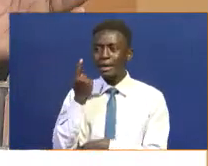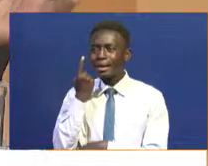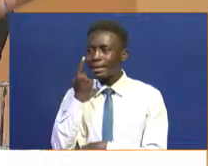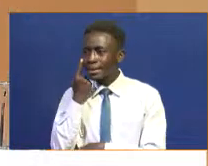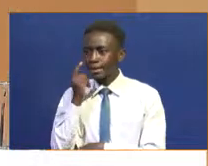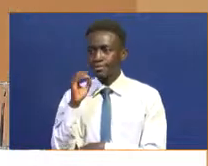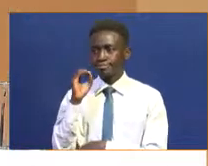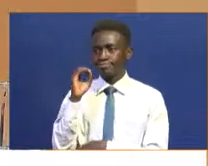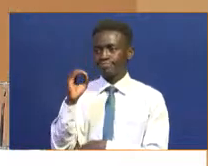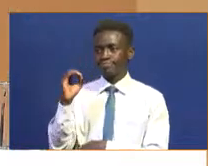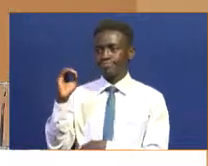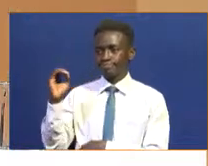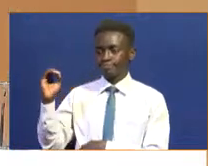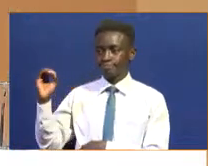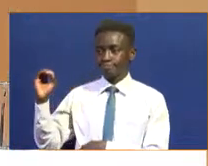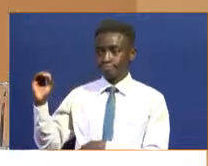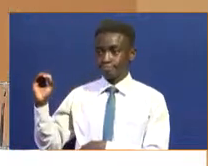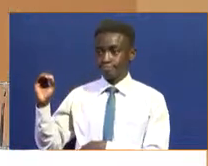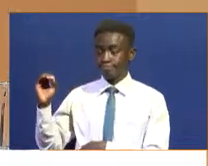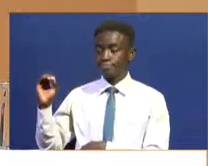course now